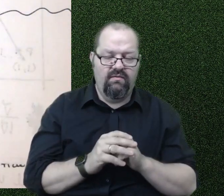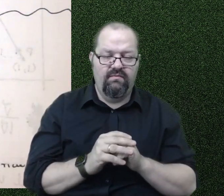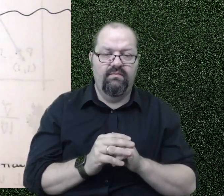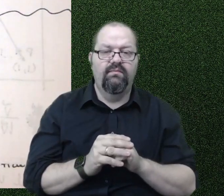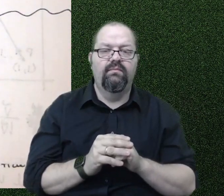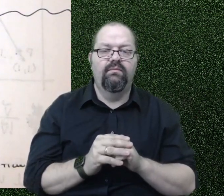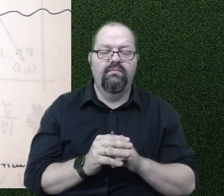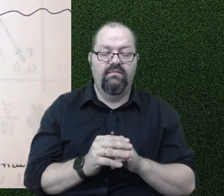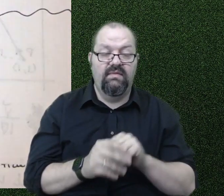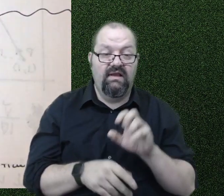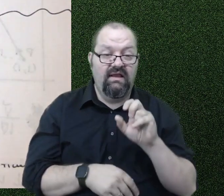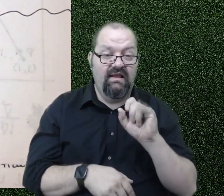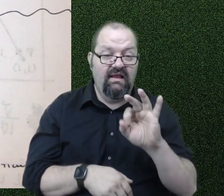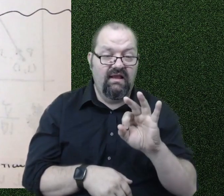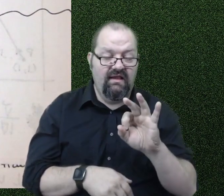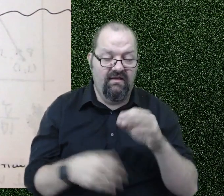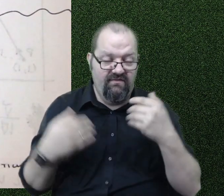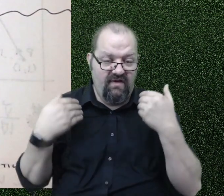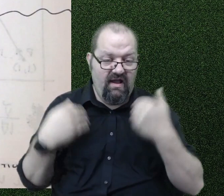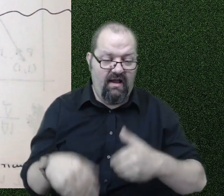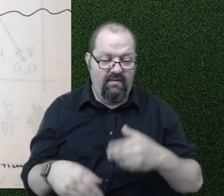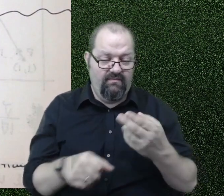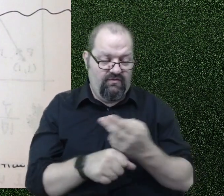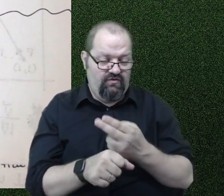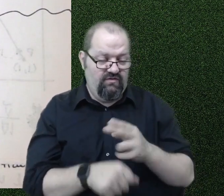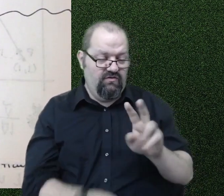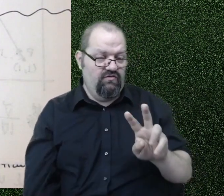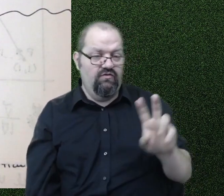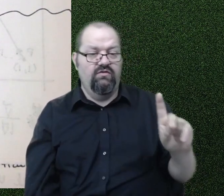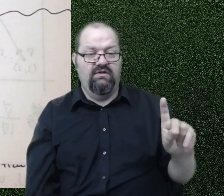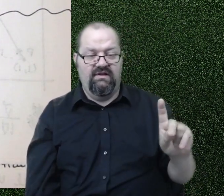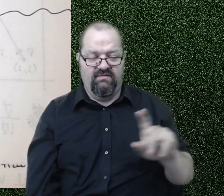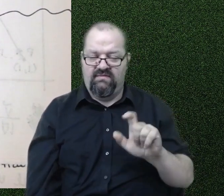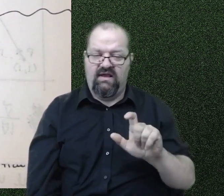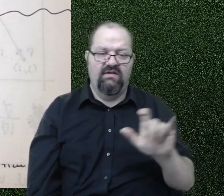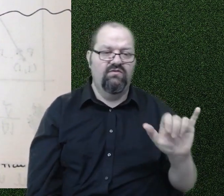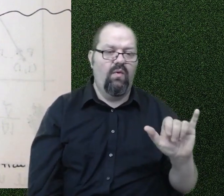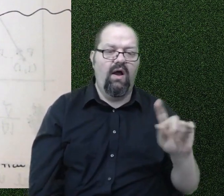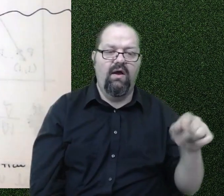If I am in 2D, I'm in the xy plane.